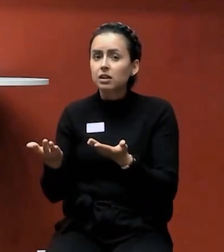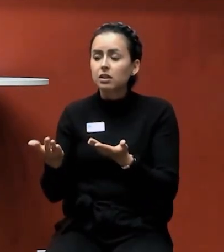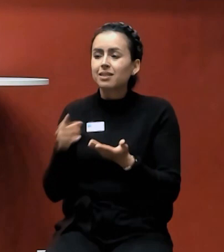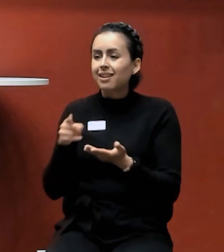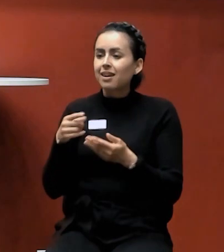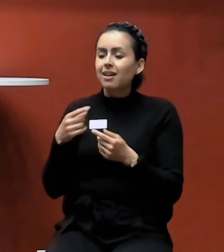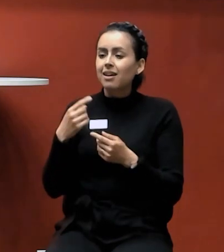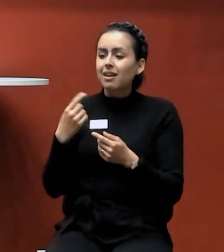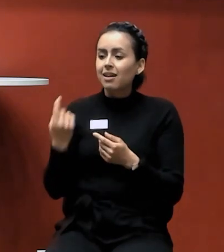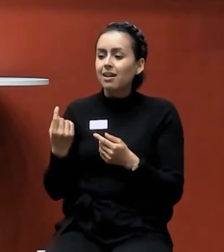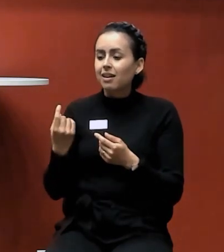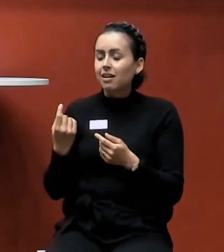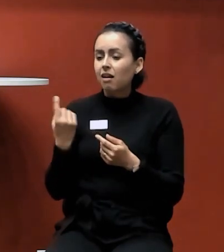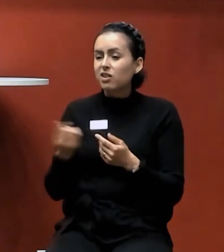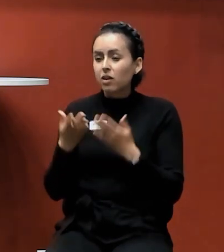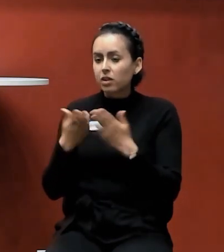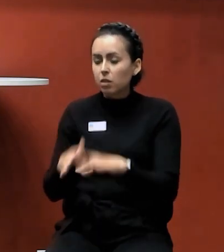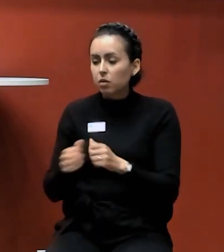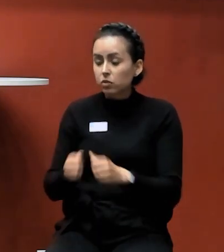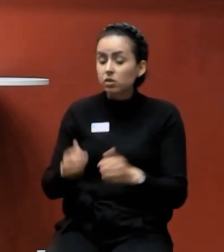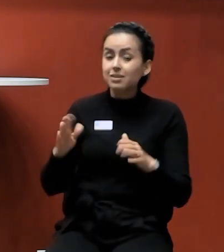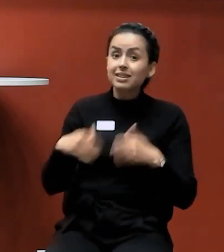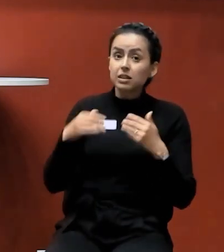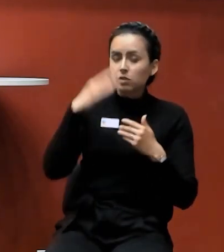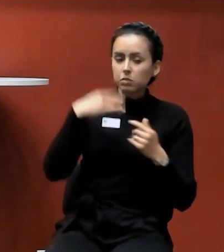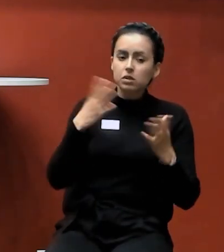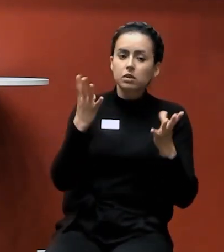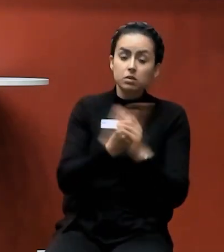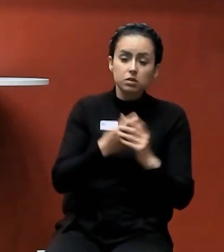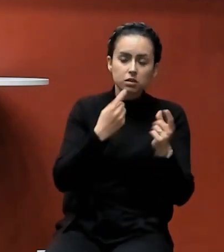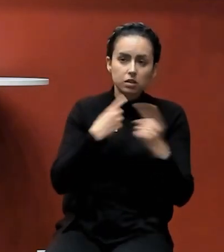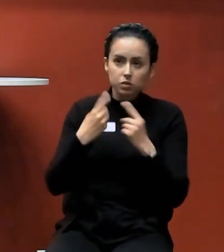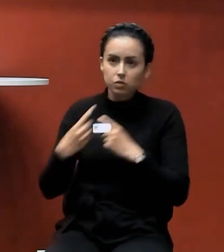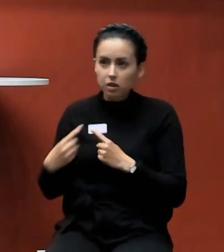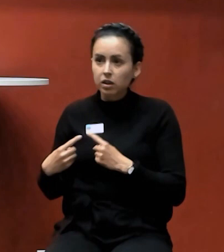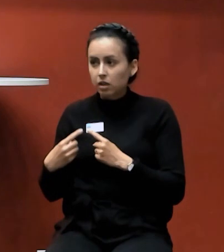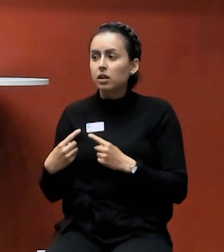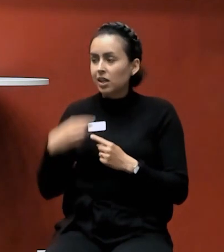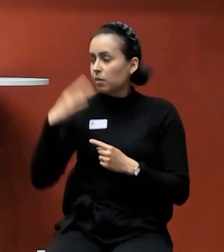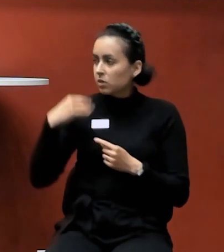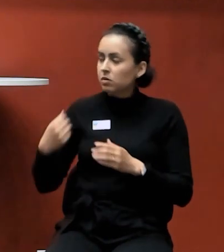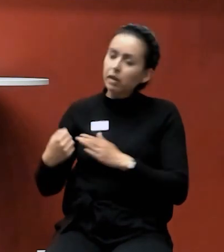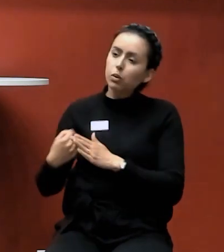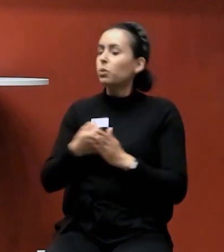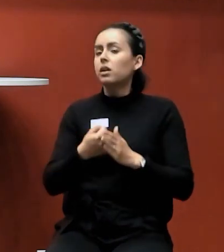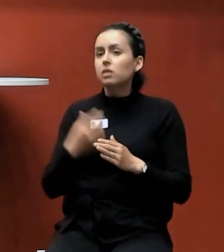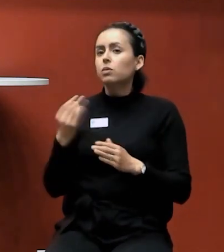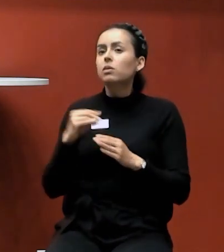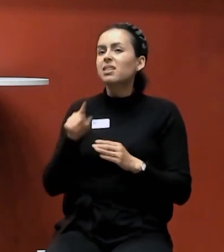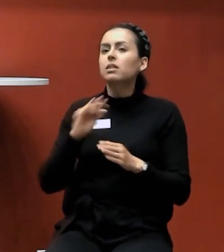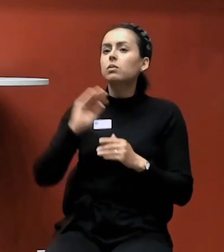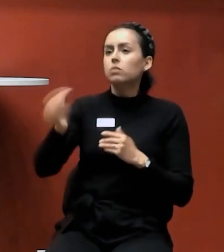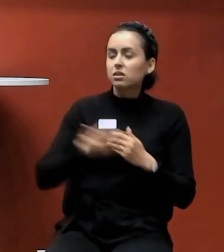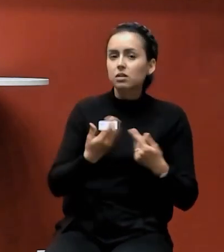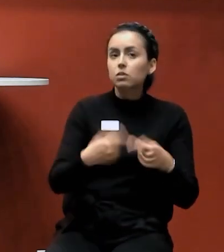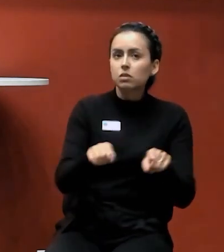But then, when you talk to people like Adam, they say, no, get strong, it's going to happen again and again and again. Mm-hmm. Then it will, you